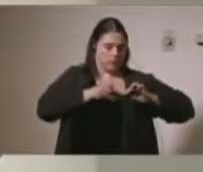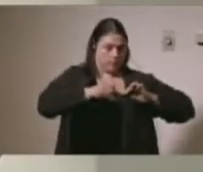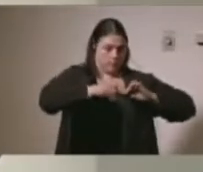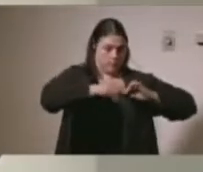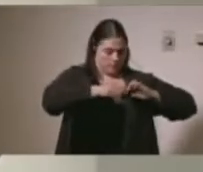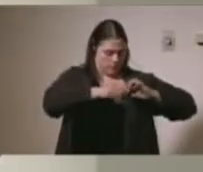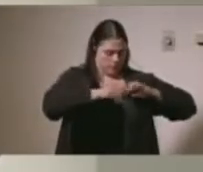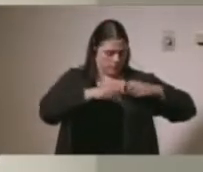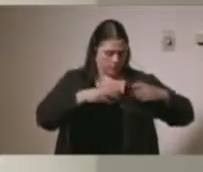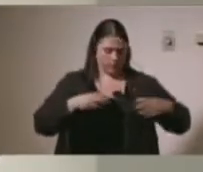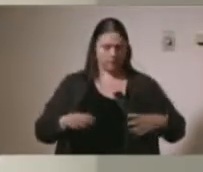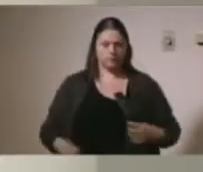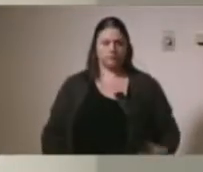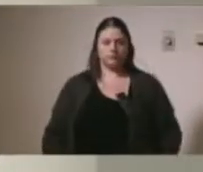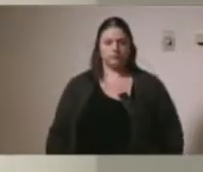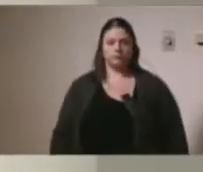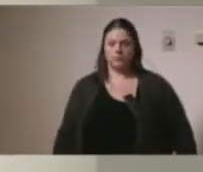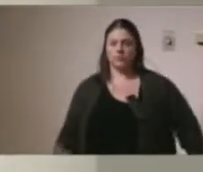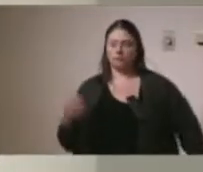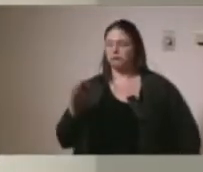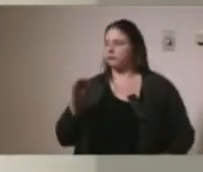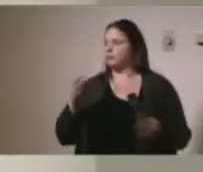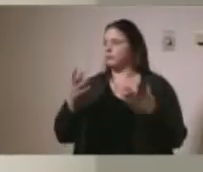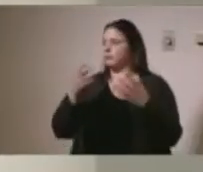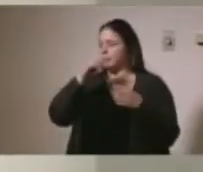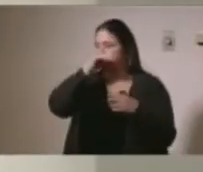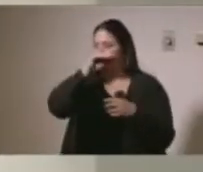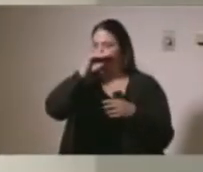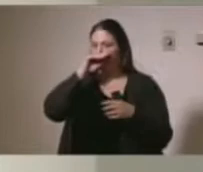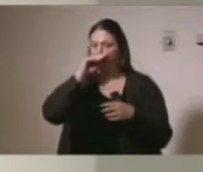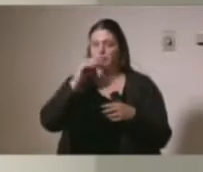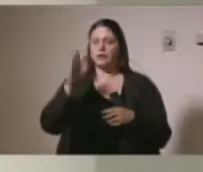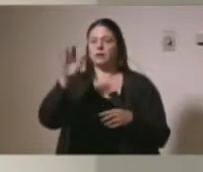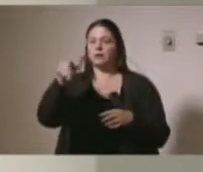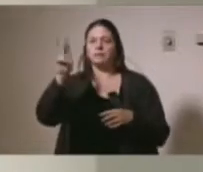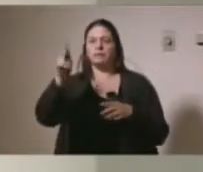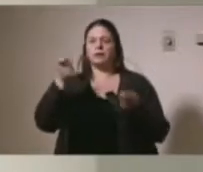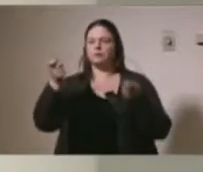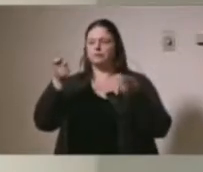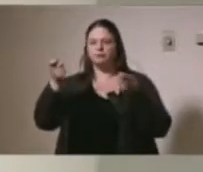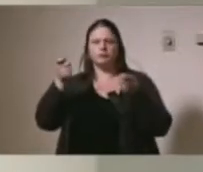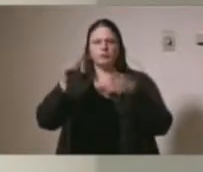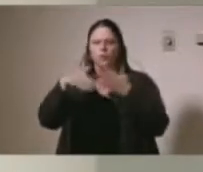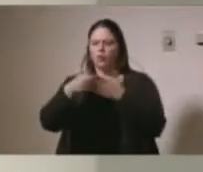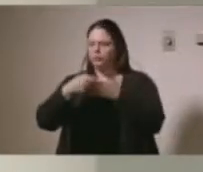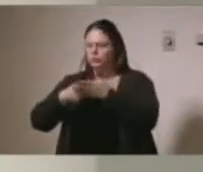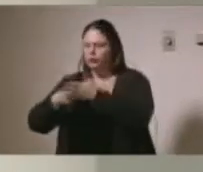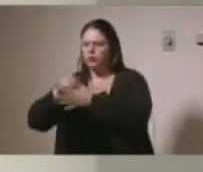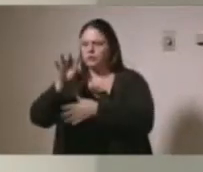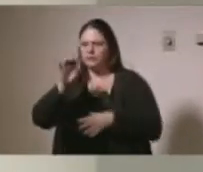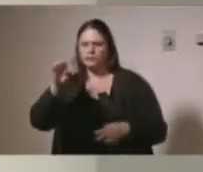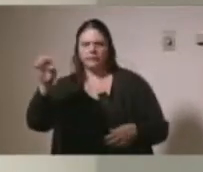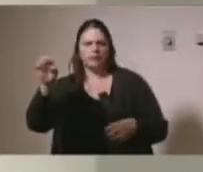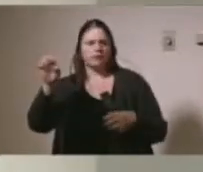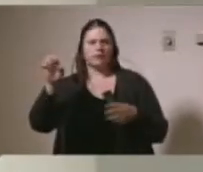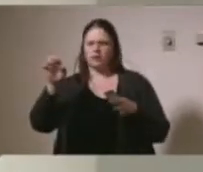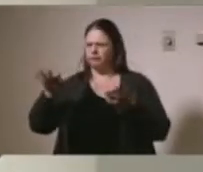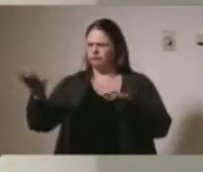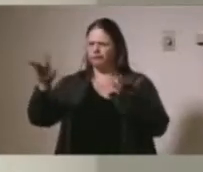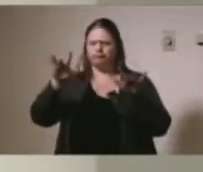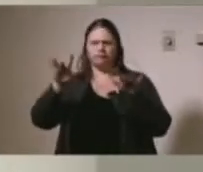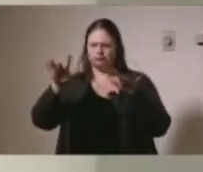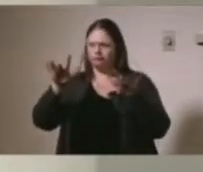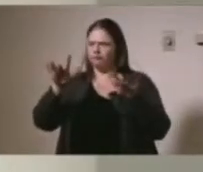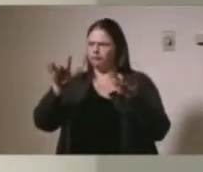system across the board with banking charges, and we realized that they could also control the other groups